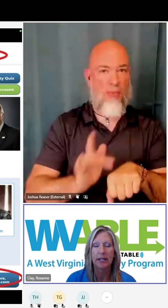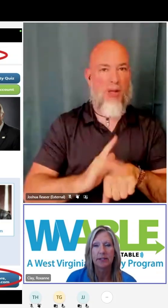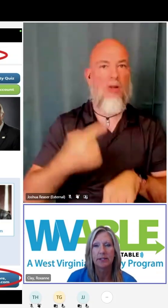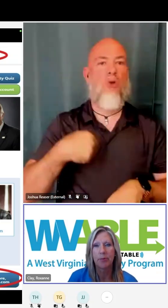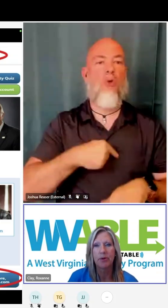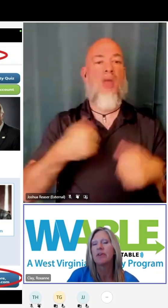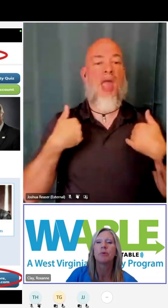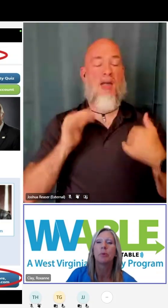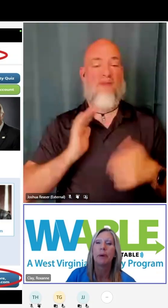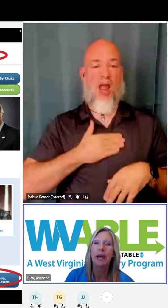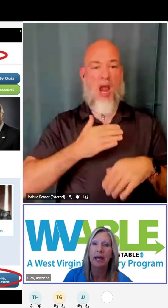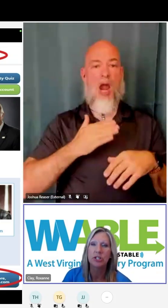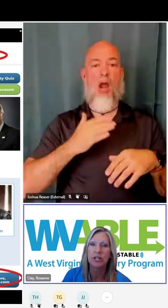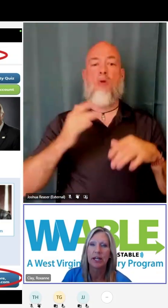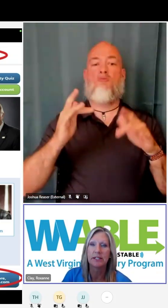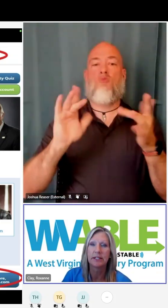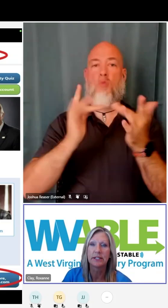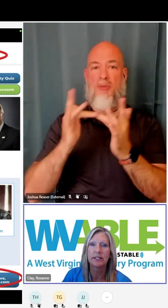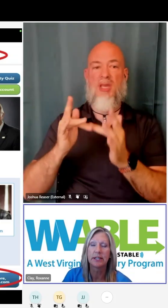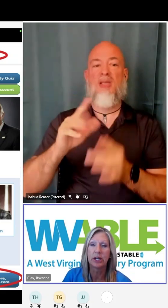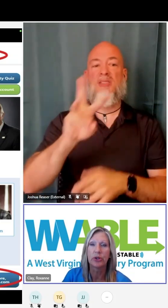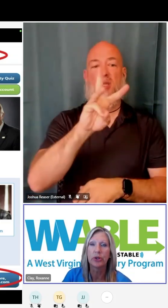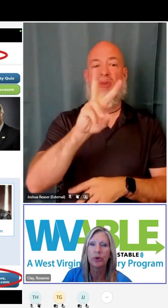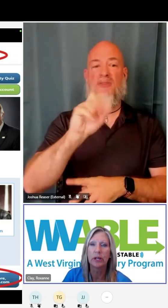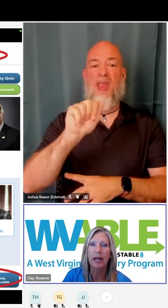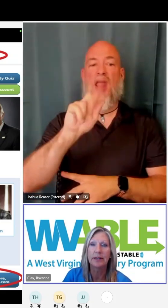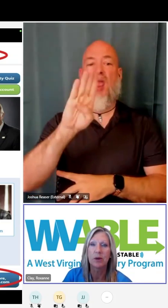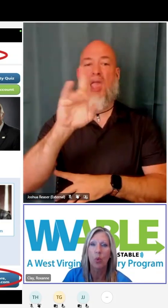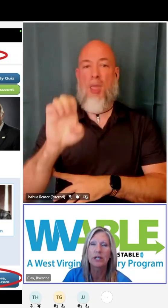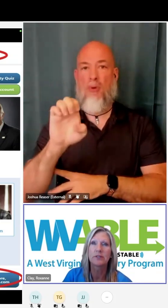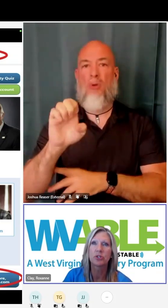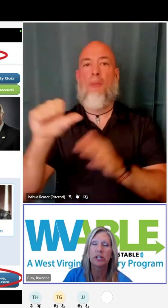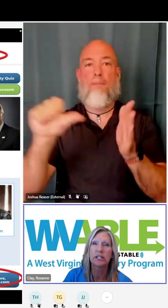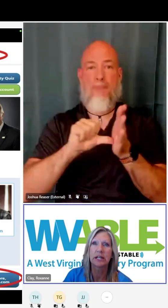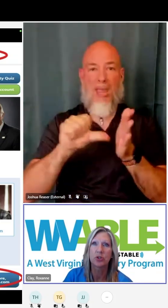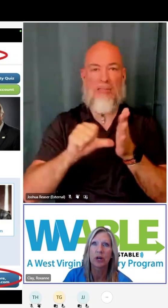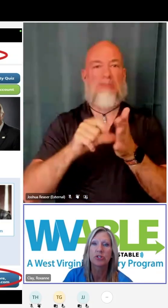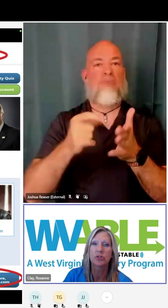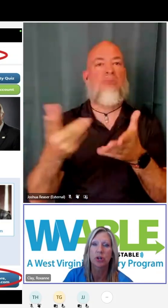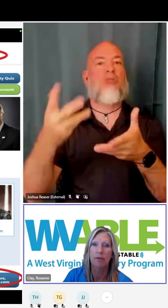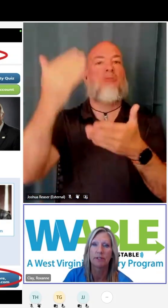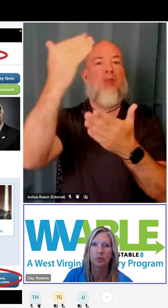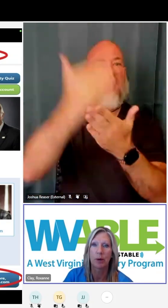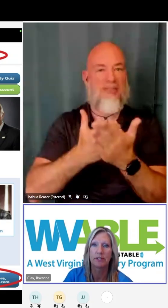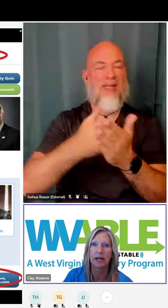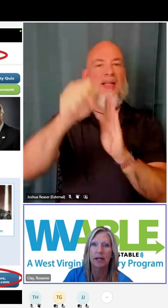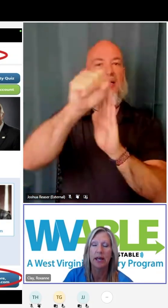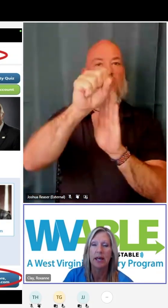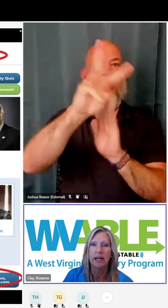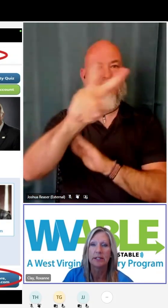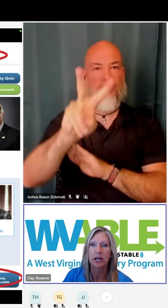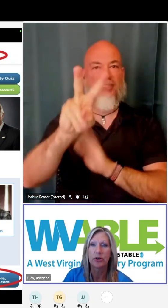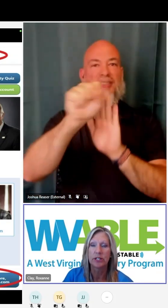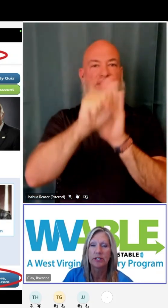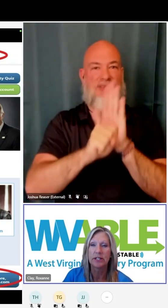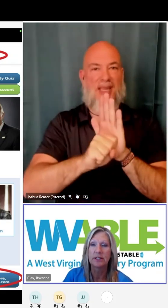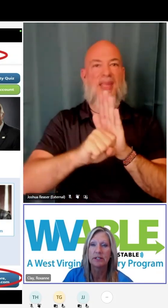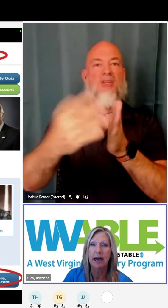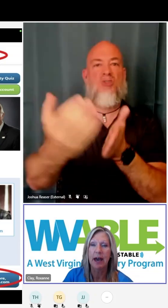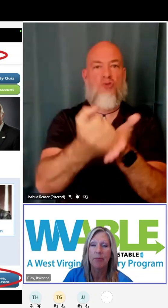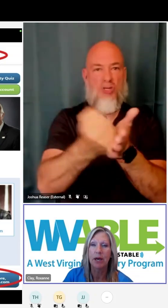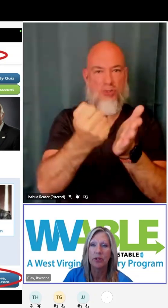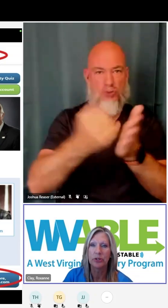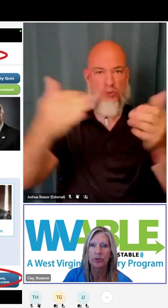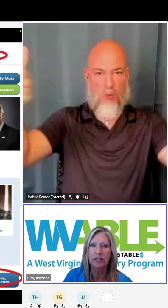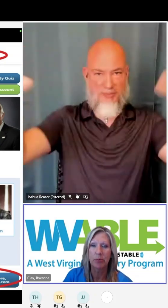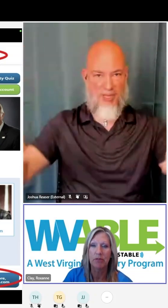website. It's the WVABLE page that is listed and included at the West Virginia State Treasurer's Office website. It's under the